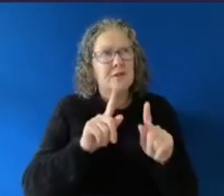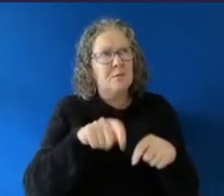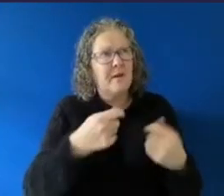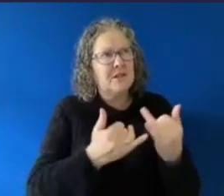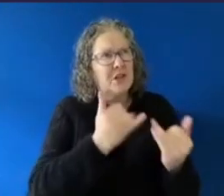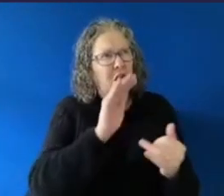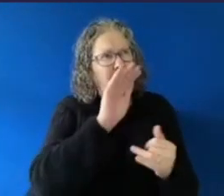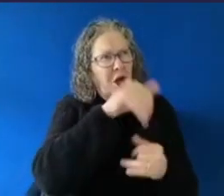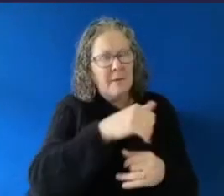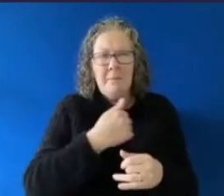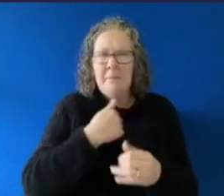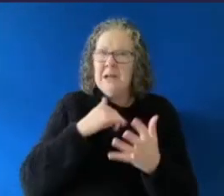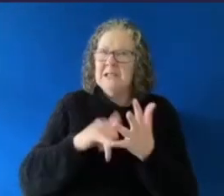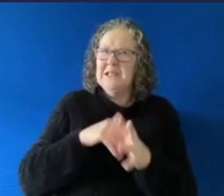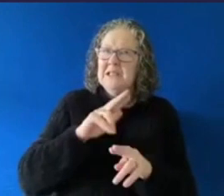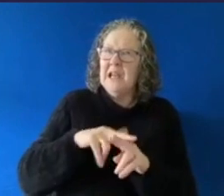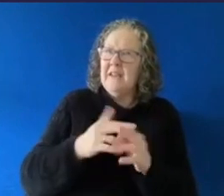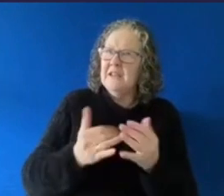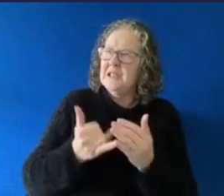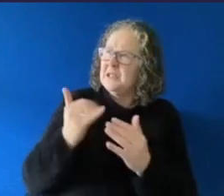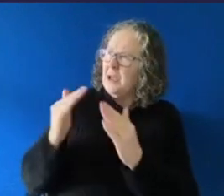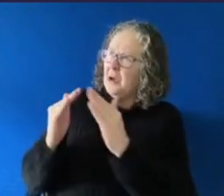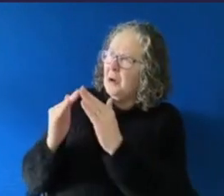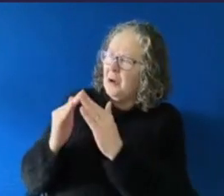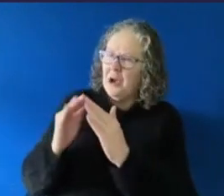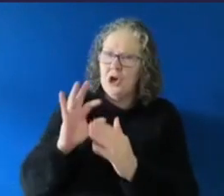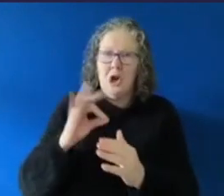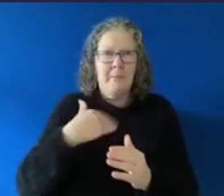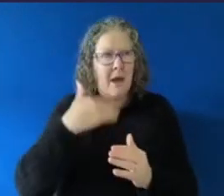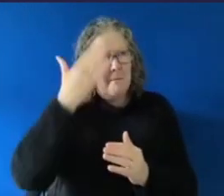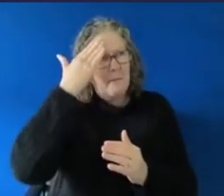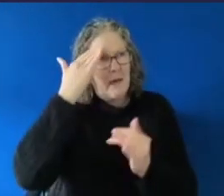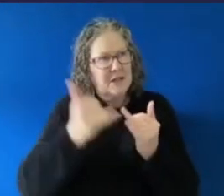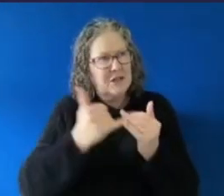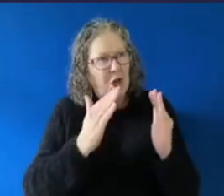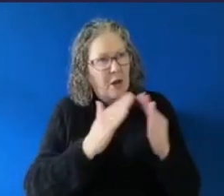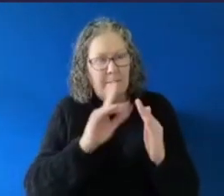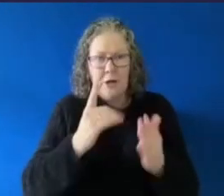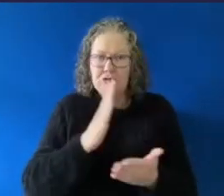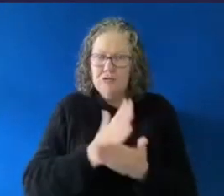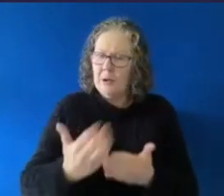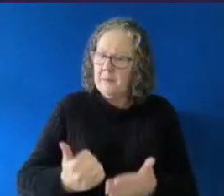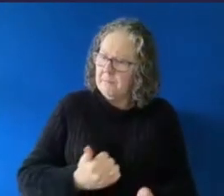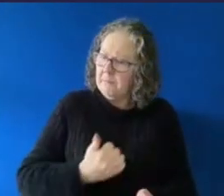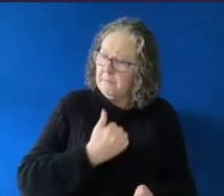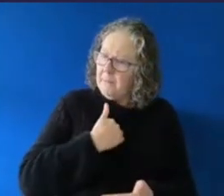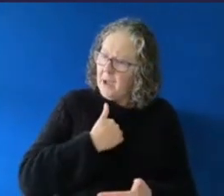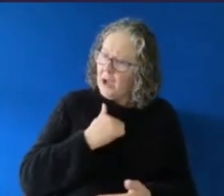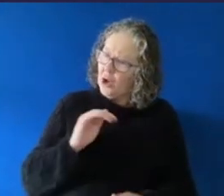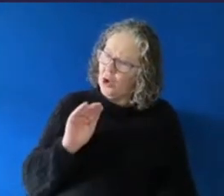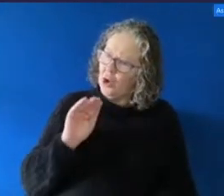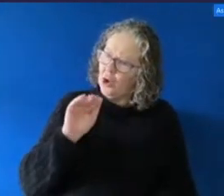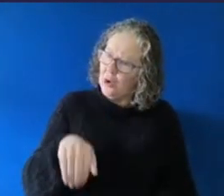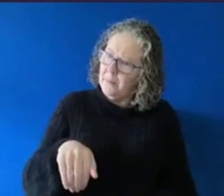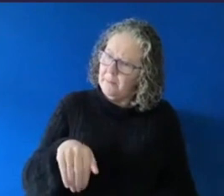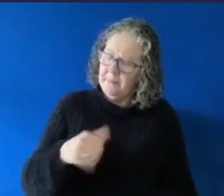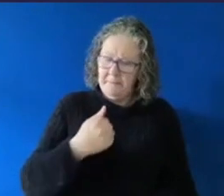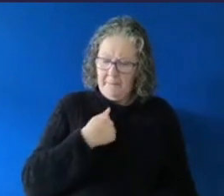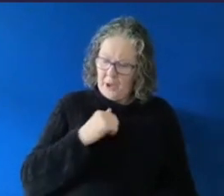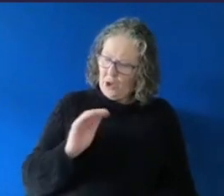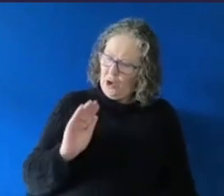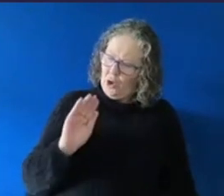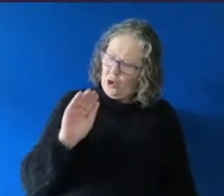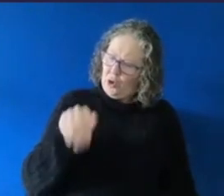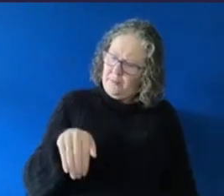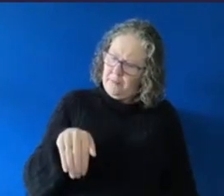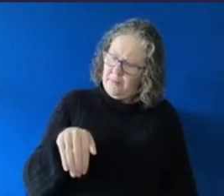staff's place, not my mother's home, but truly my own home. My home implies something different than the